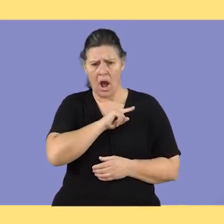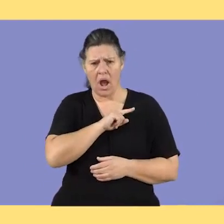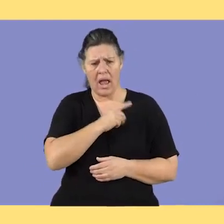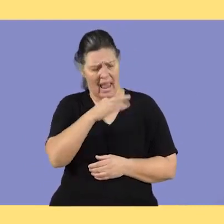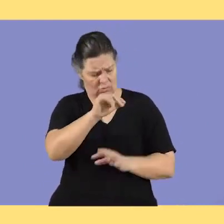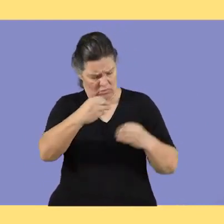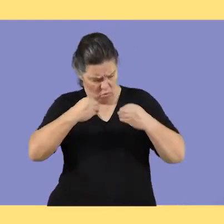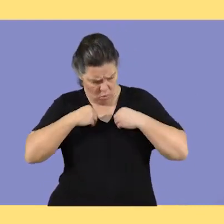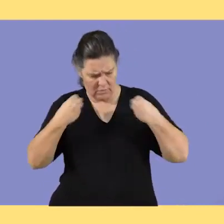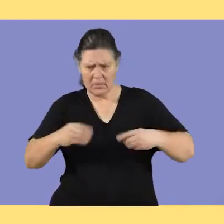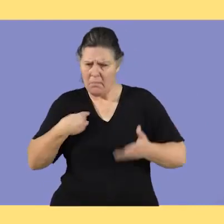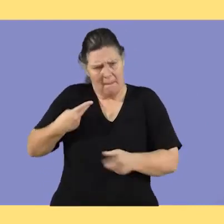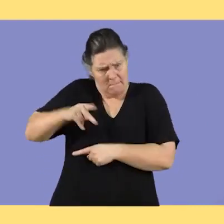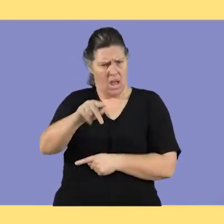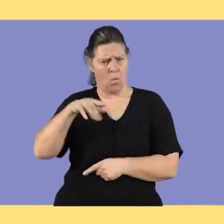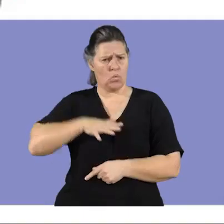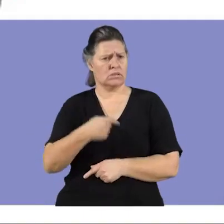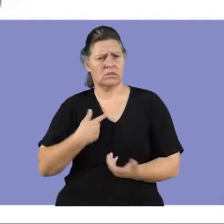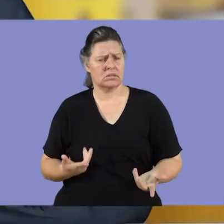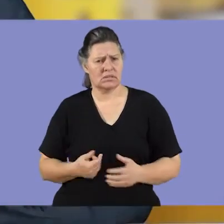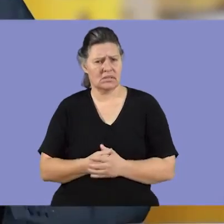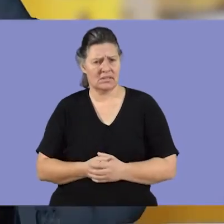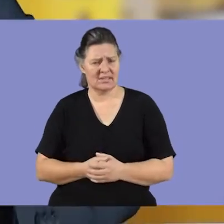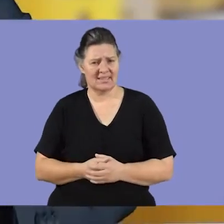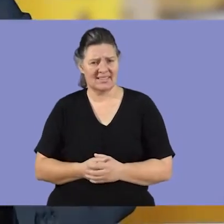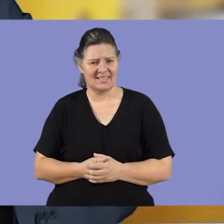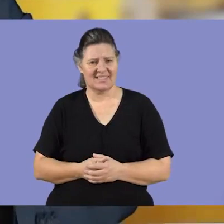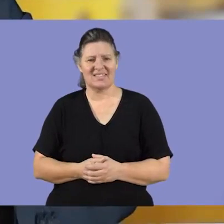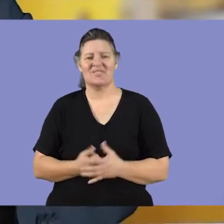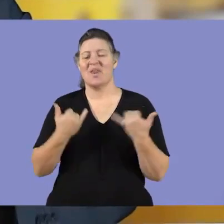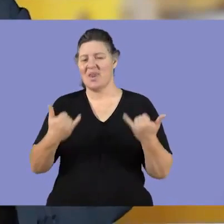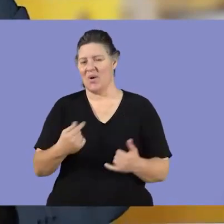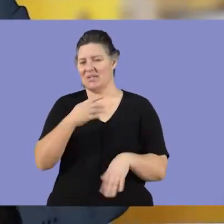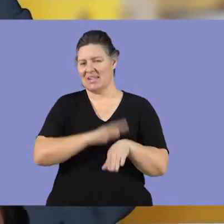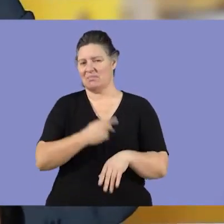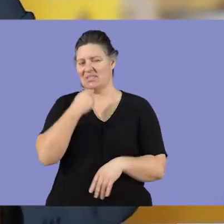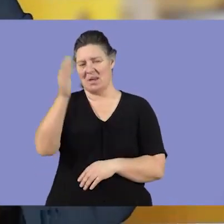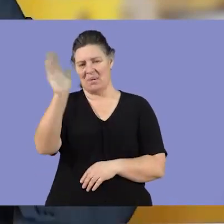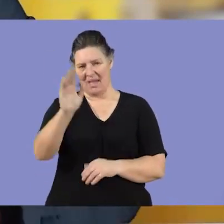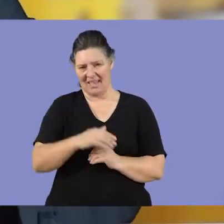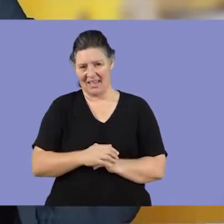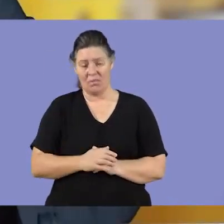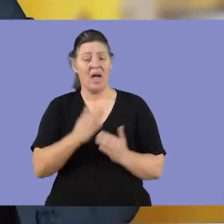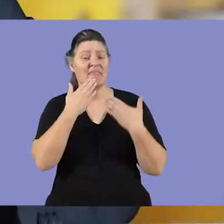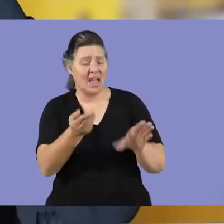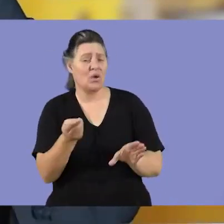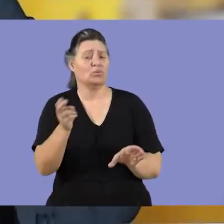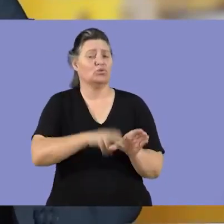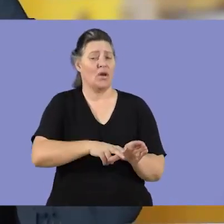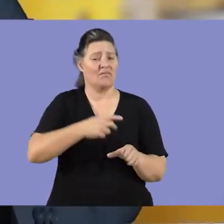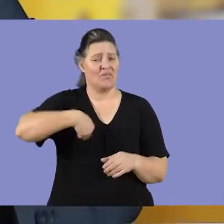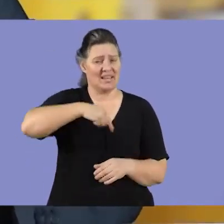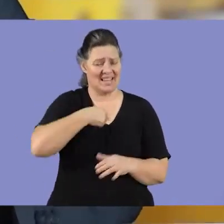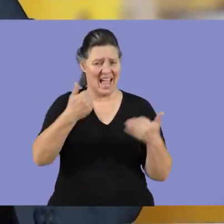the business? I'm going to leave you with that, and then it is now time for me to say goodbye. Thank you so much for joining me in